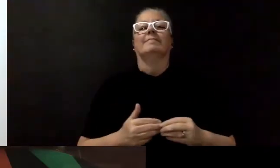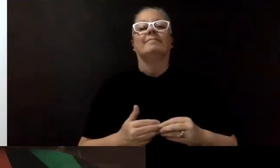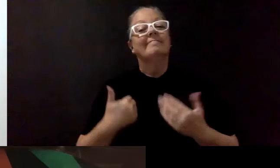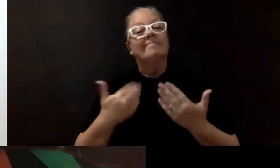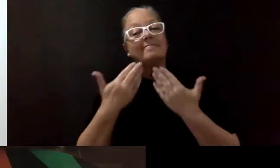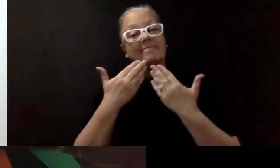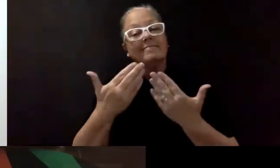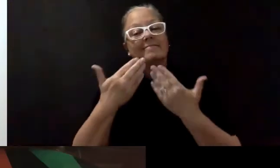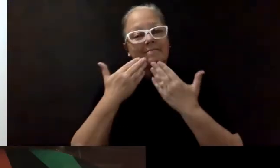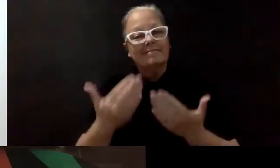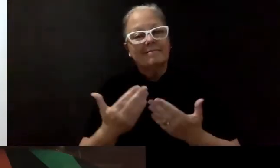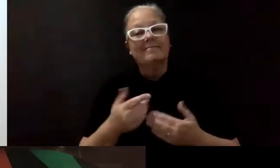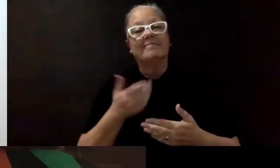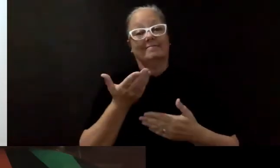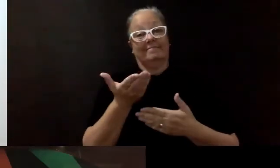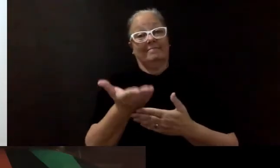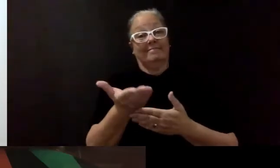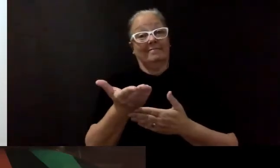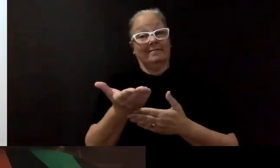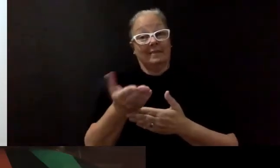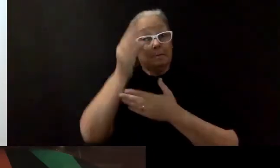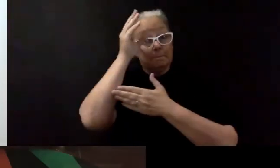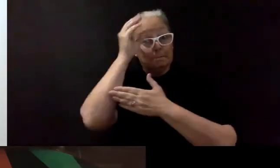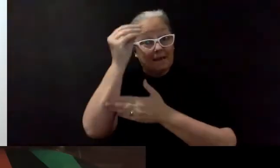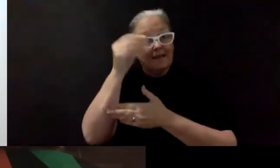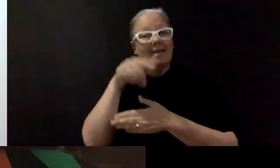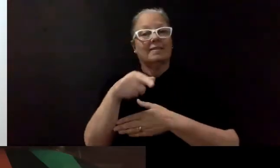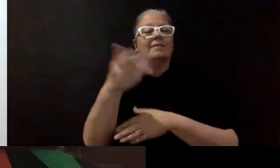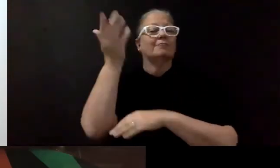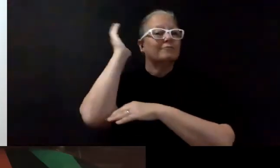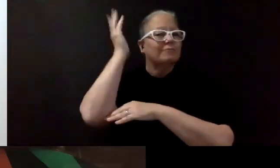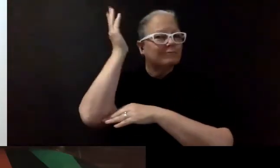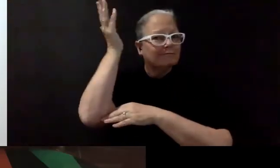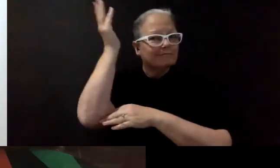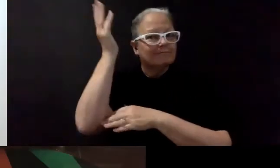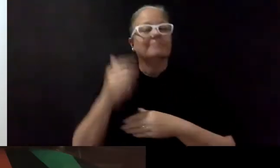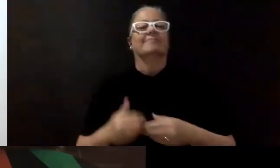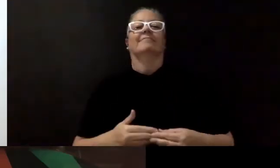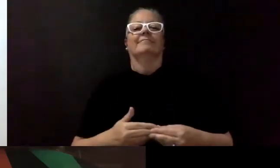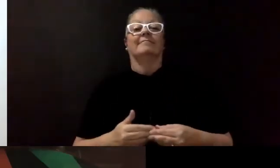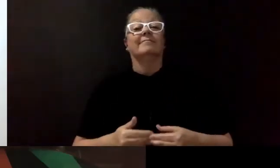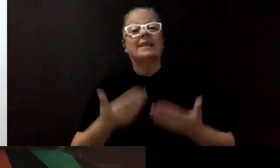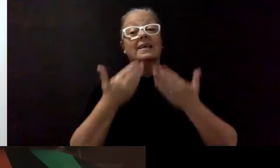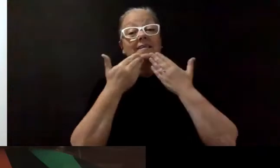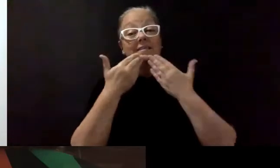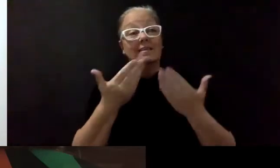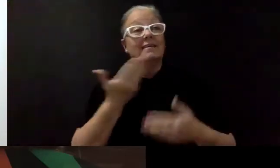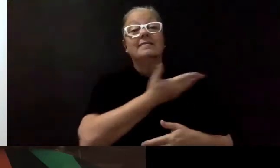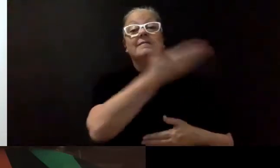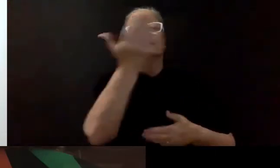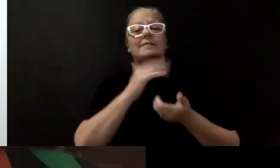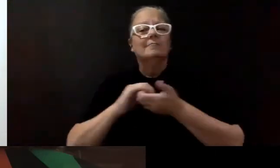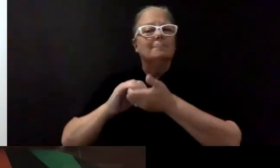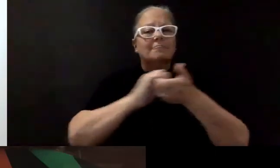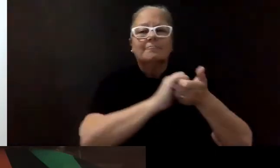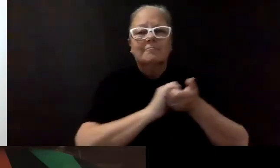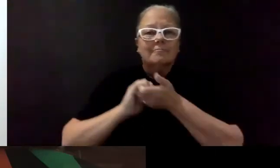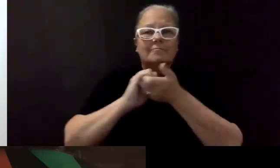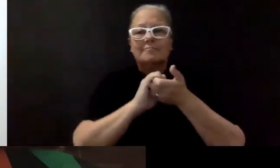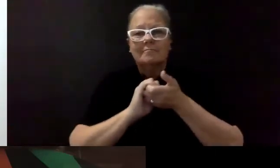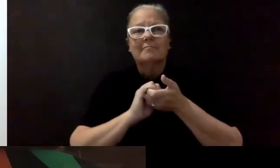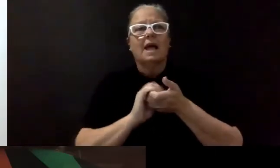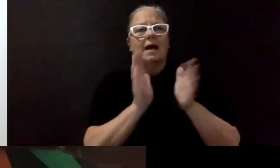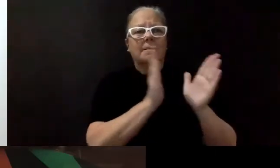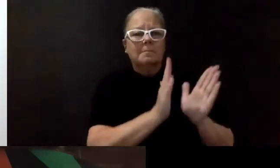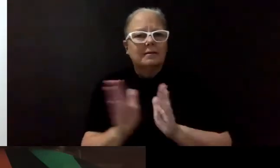his collaboration. Thank you to the organizations that have made it happen. Thank you to